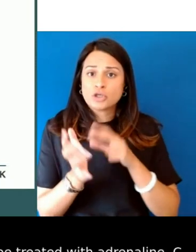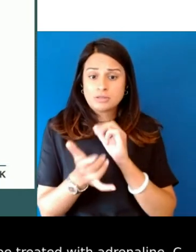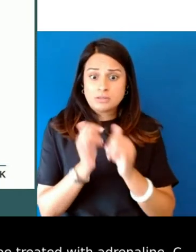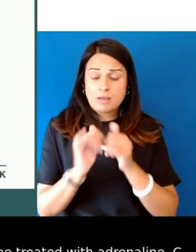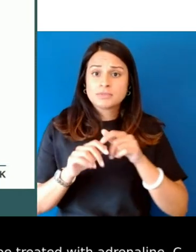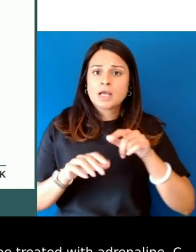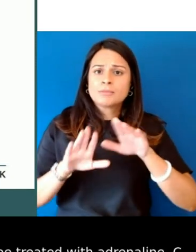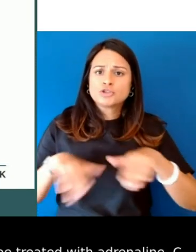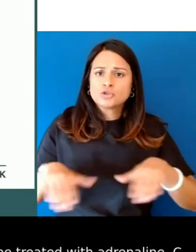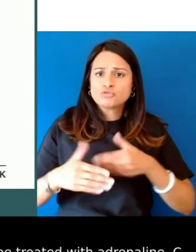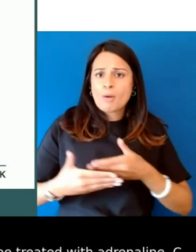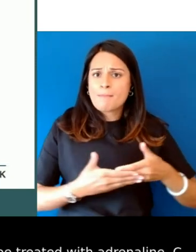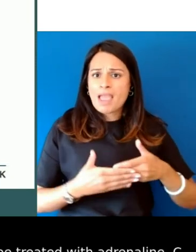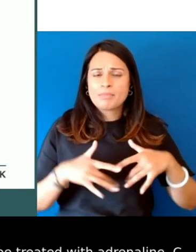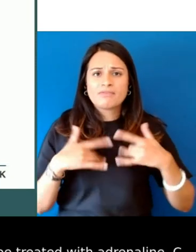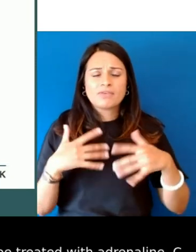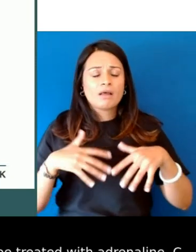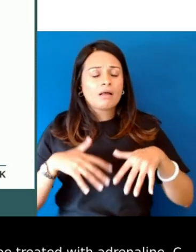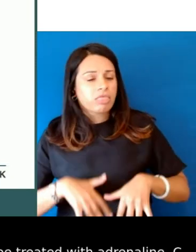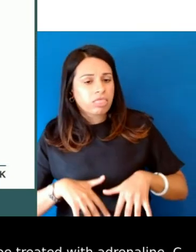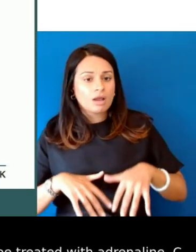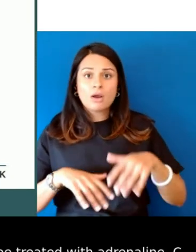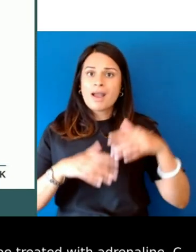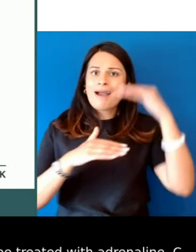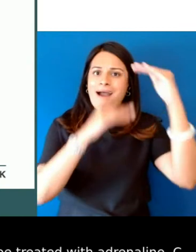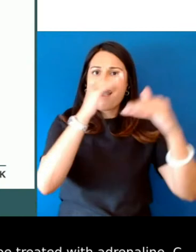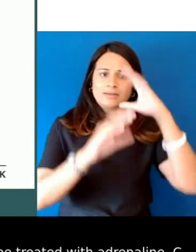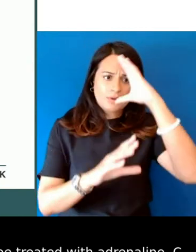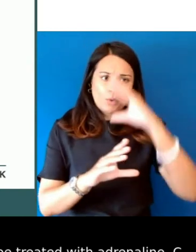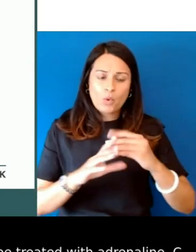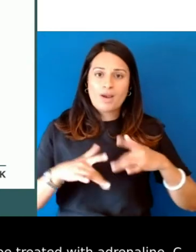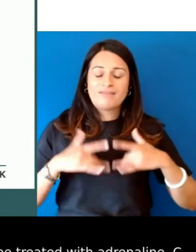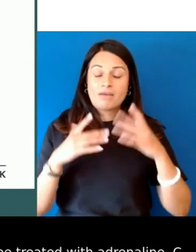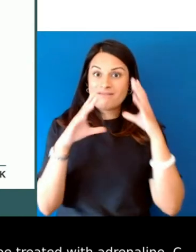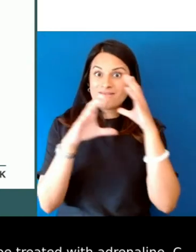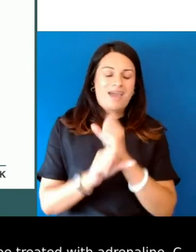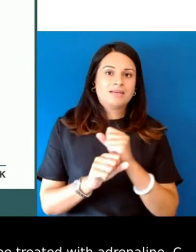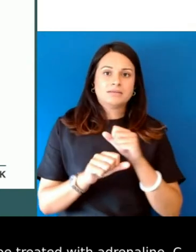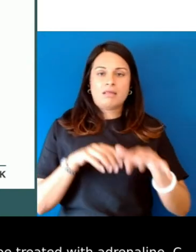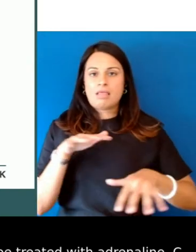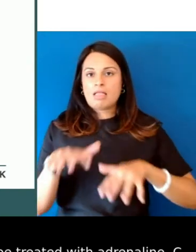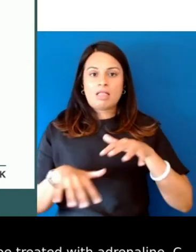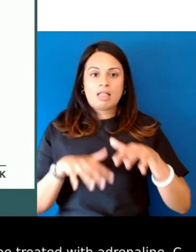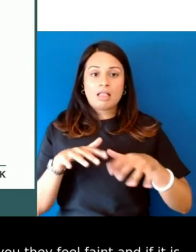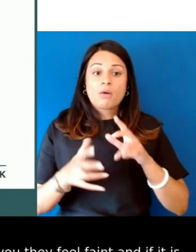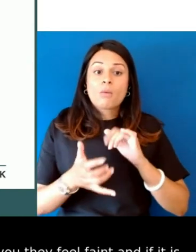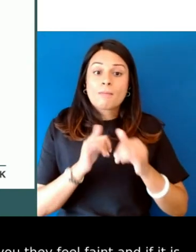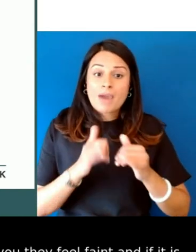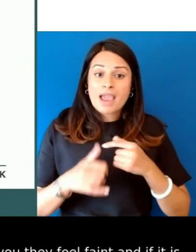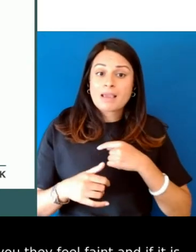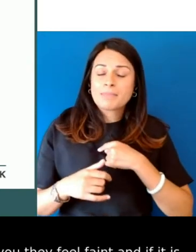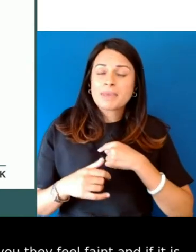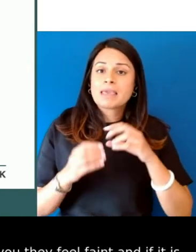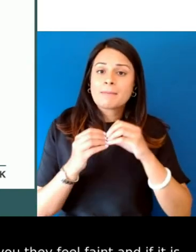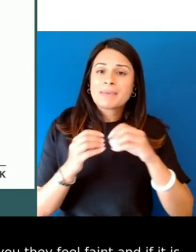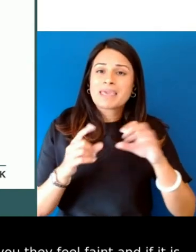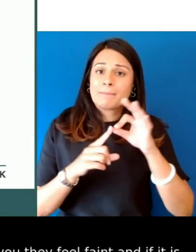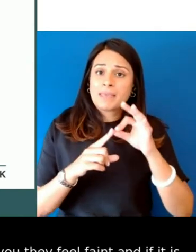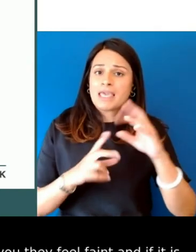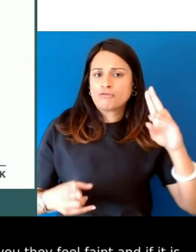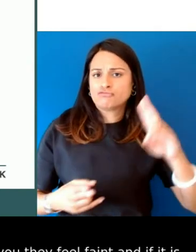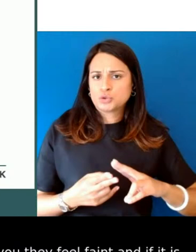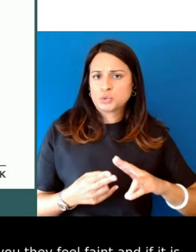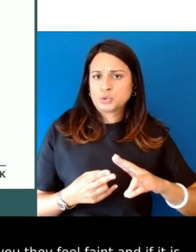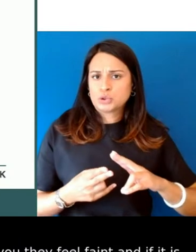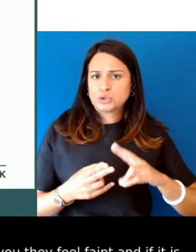you that they feel faint and of course if it's really severe anaphylaxis they may have tachycardia or a drop in their blood pressure or become